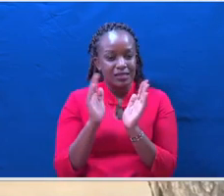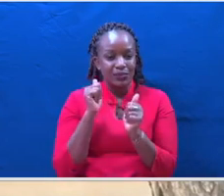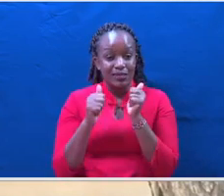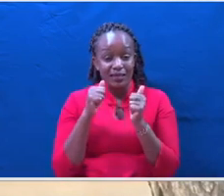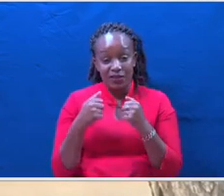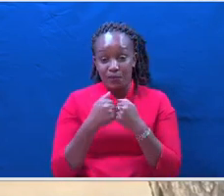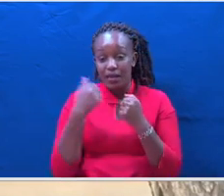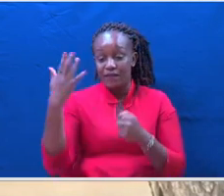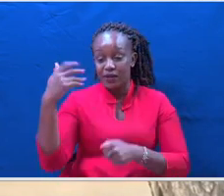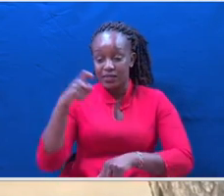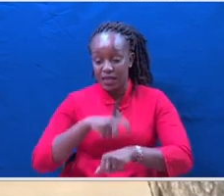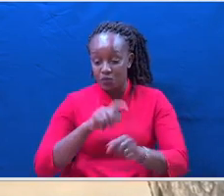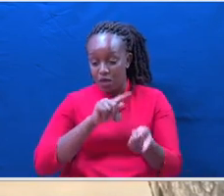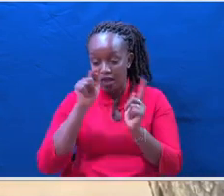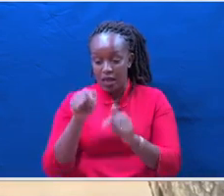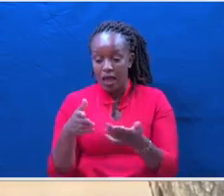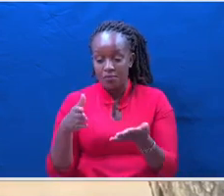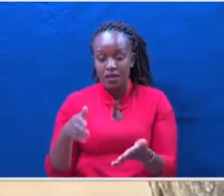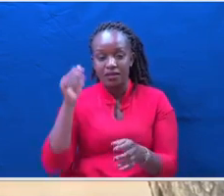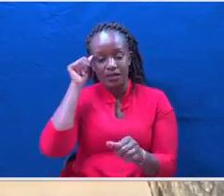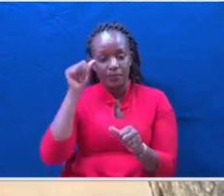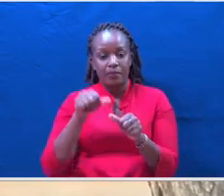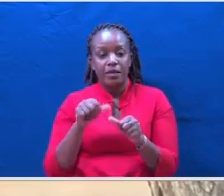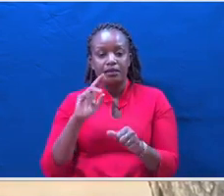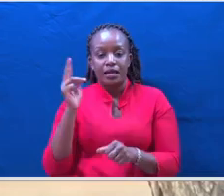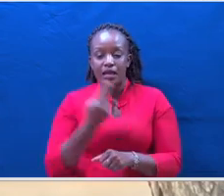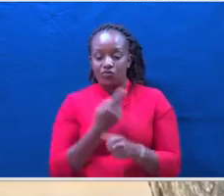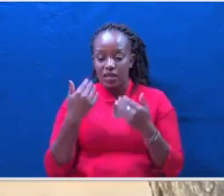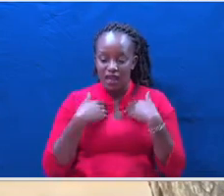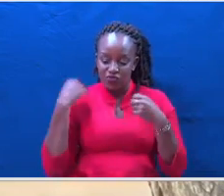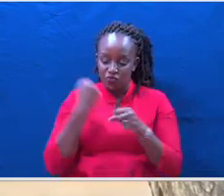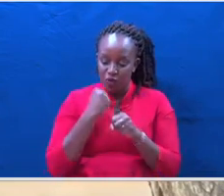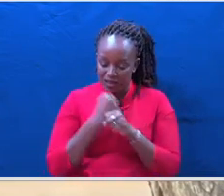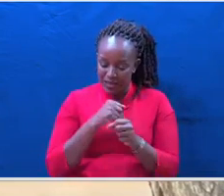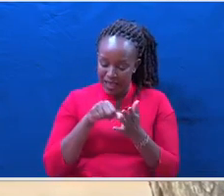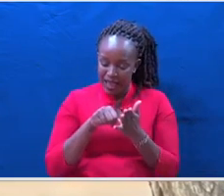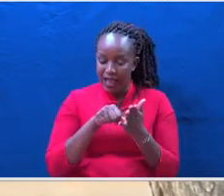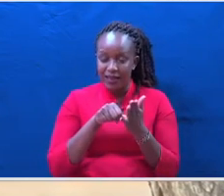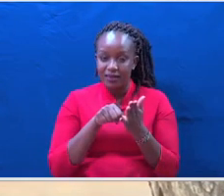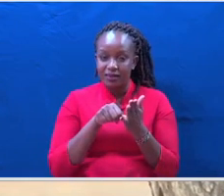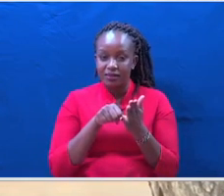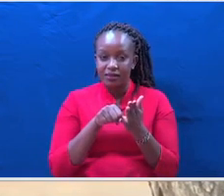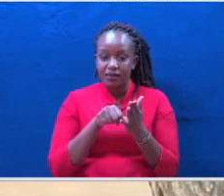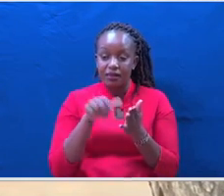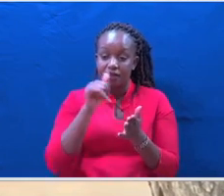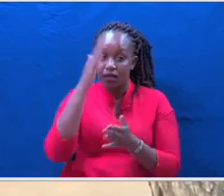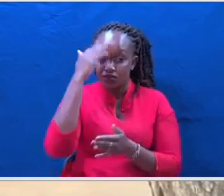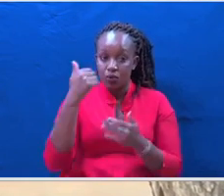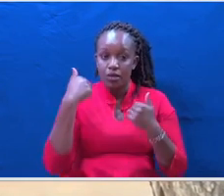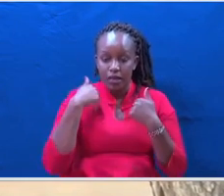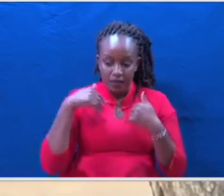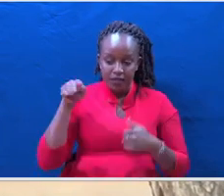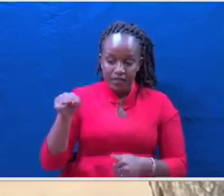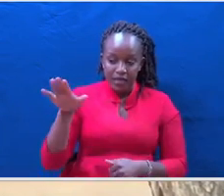every time we come here, it reminds us that we really have to do a lot. And that's why we also made it a stopover here in Old Pajeta, so